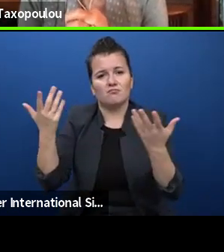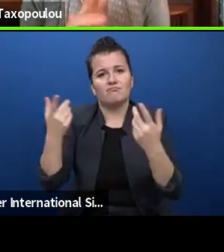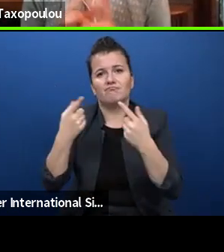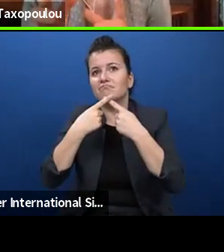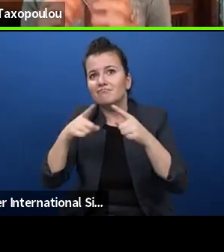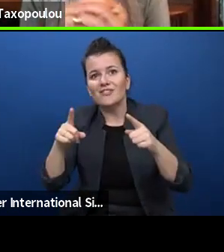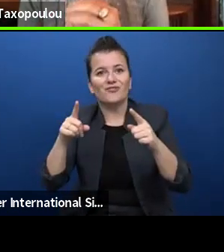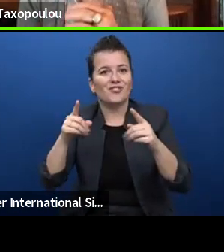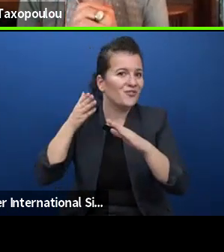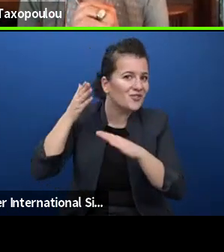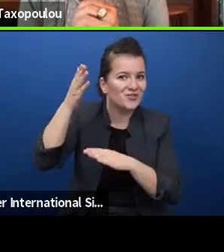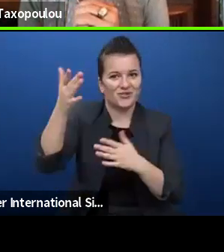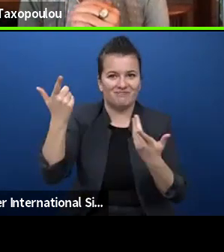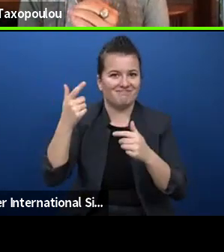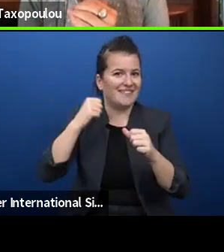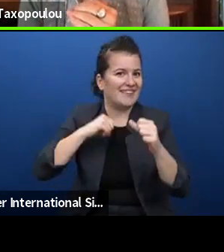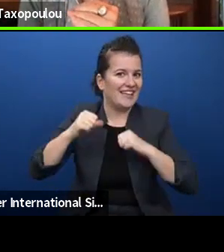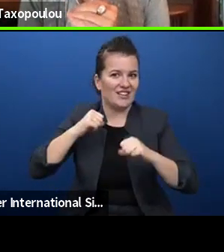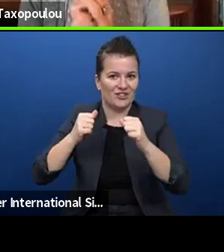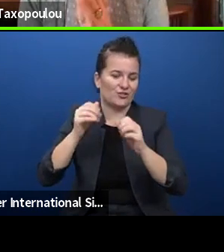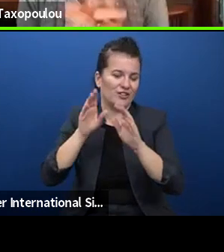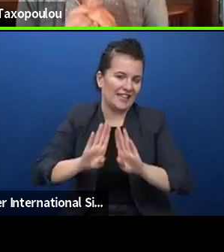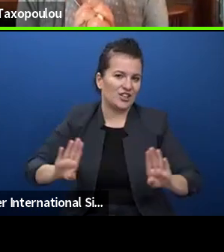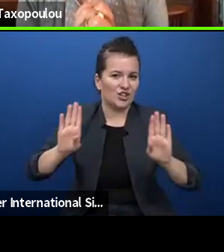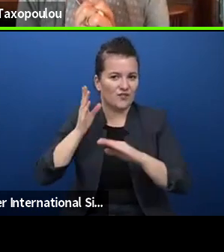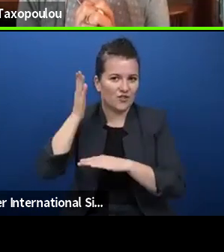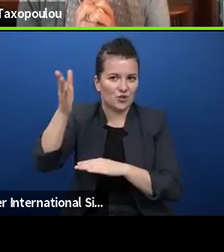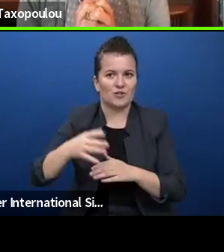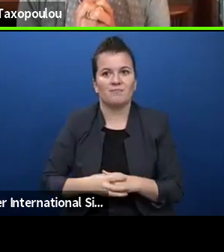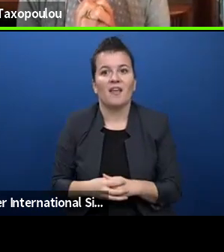theater. And I would like to move to Ben.